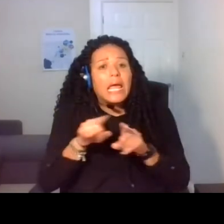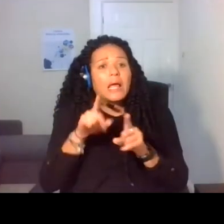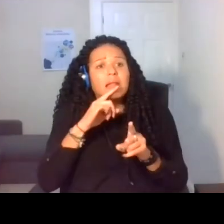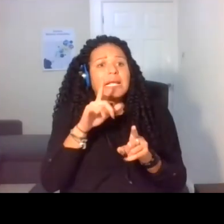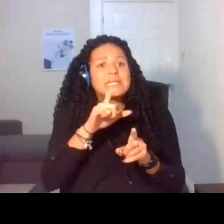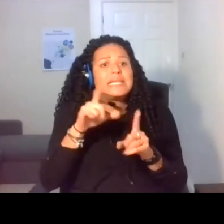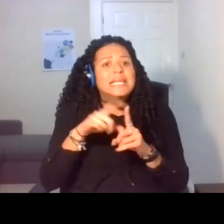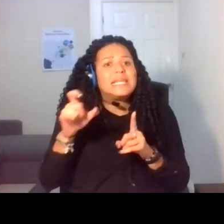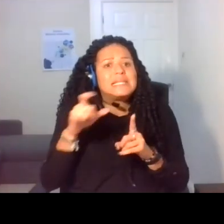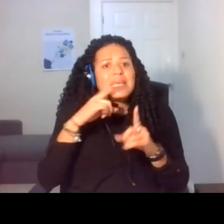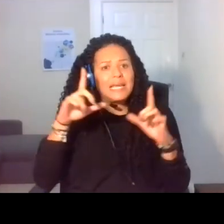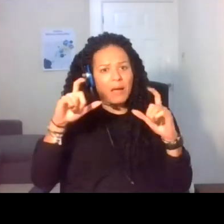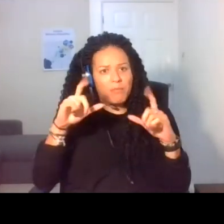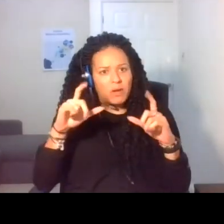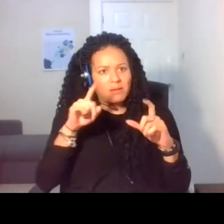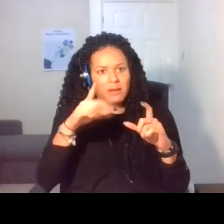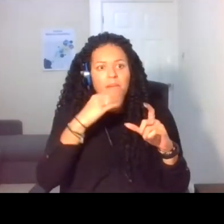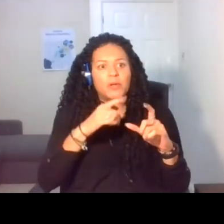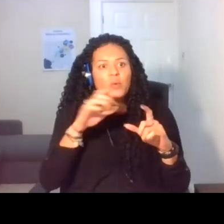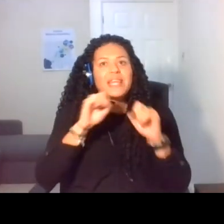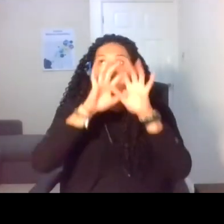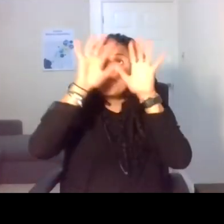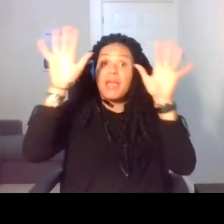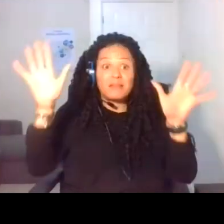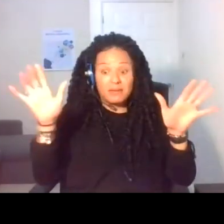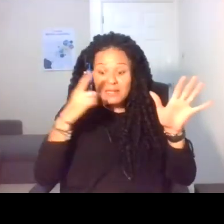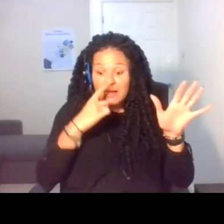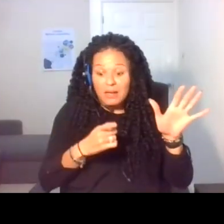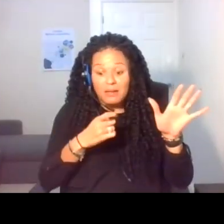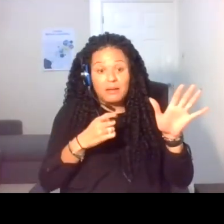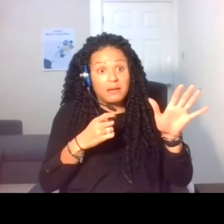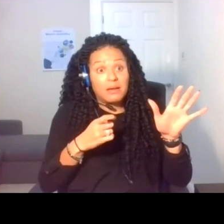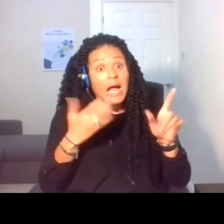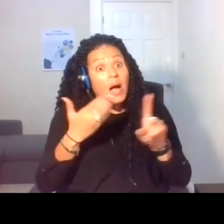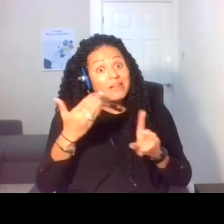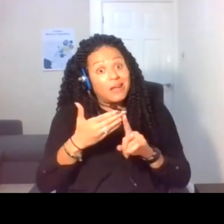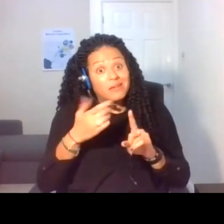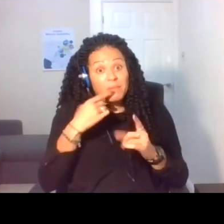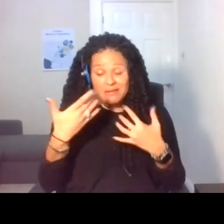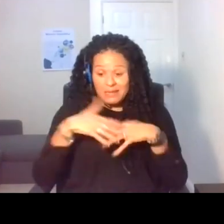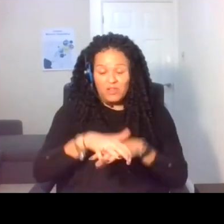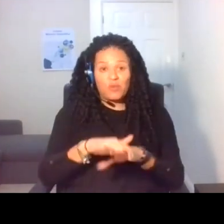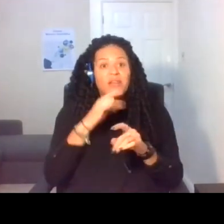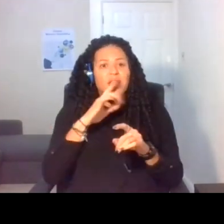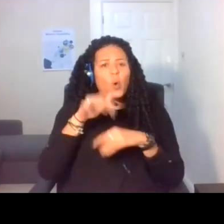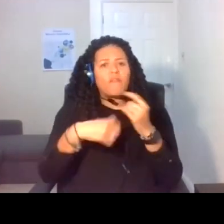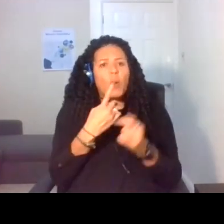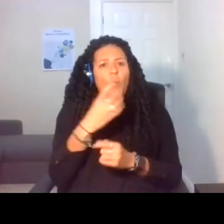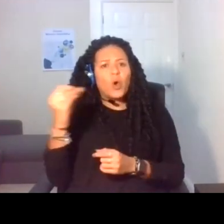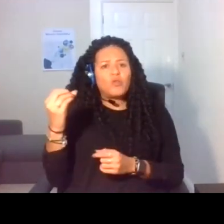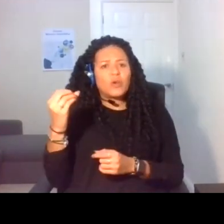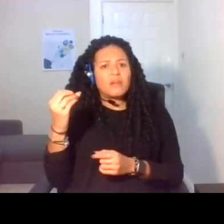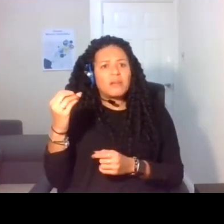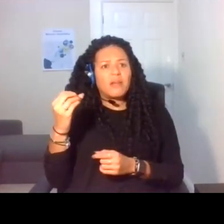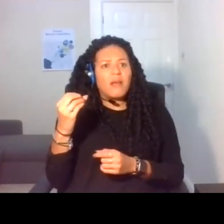cameras that are qualified for space application. Our sensors have been integrated in over 150